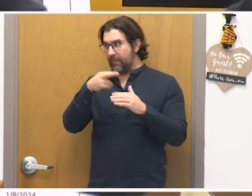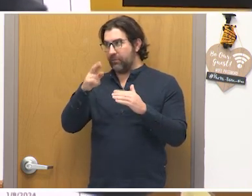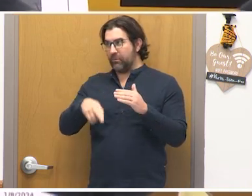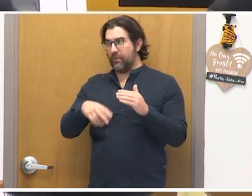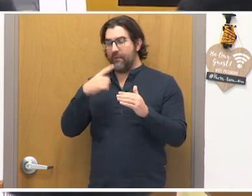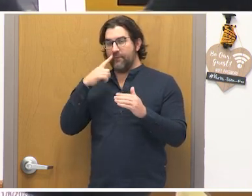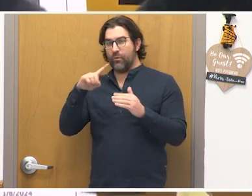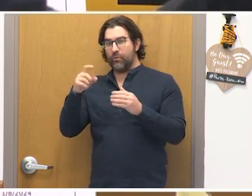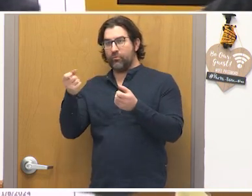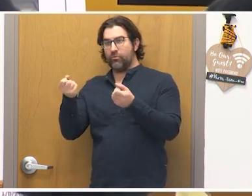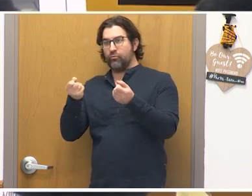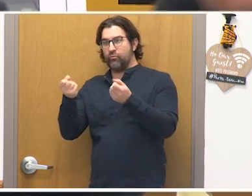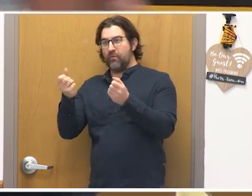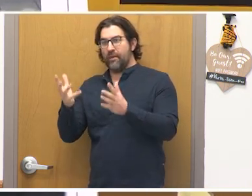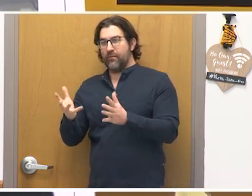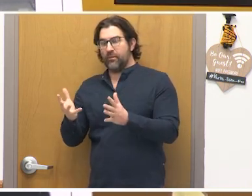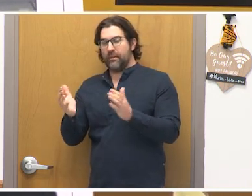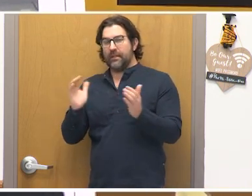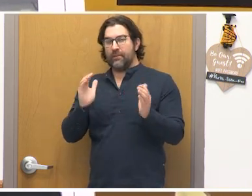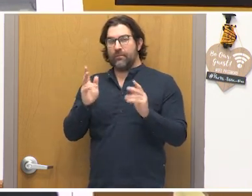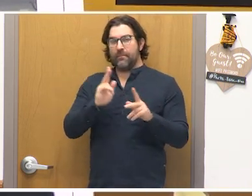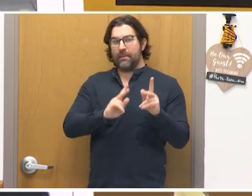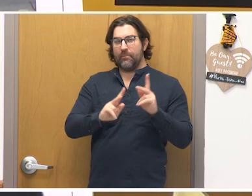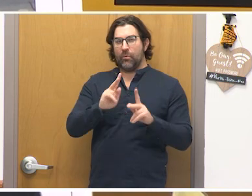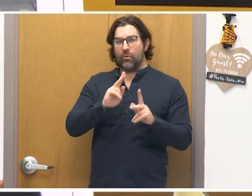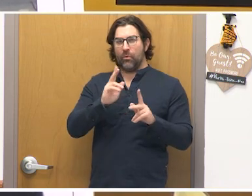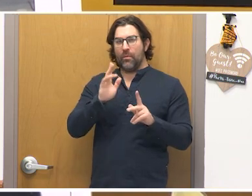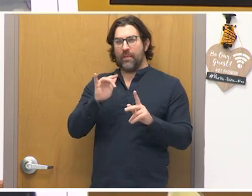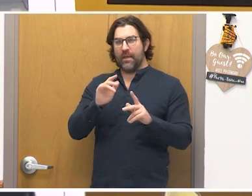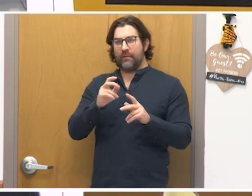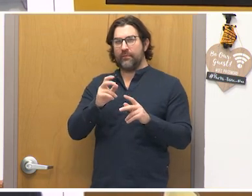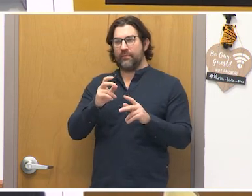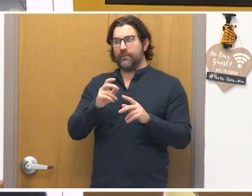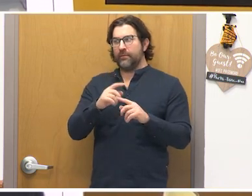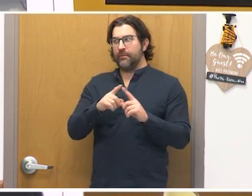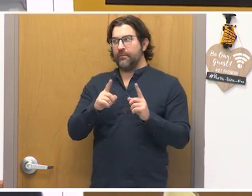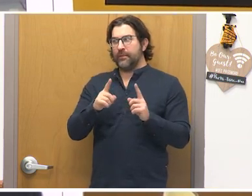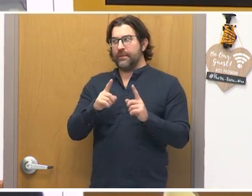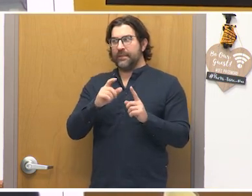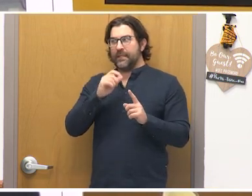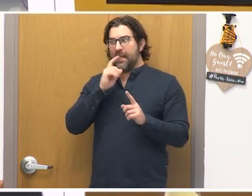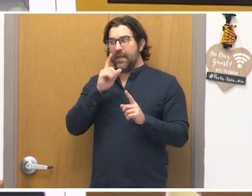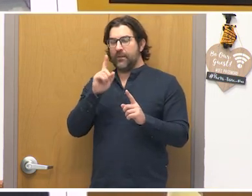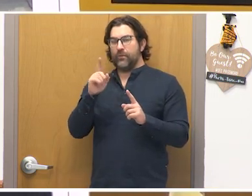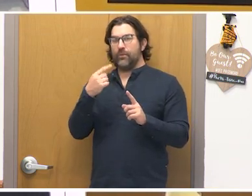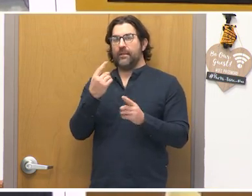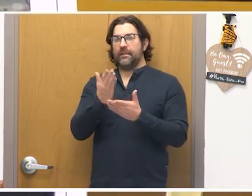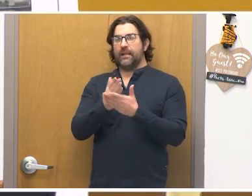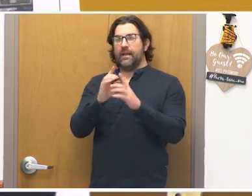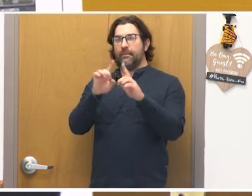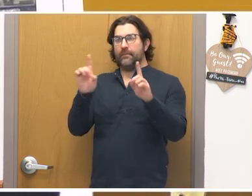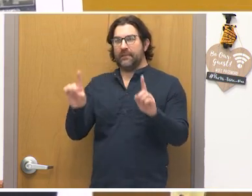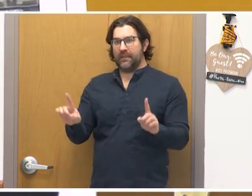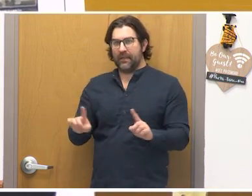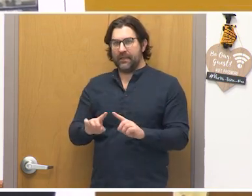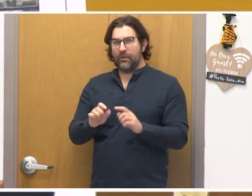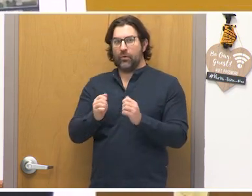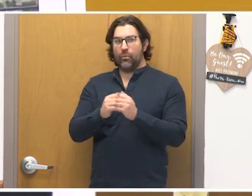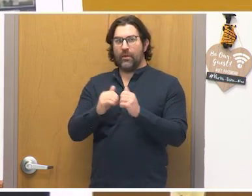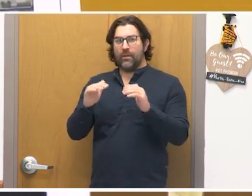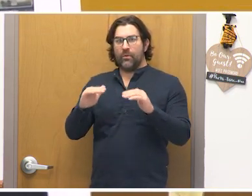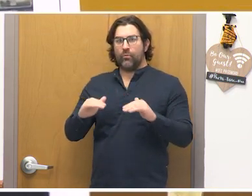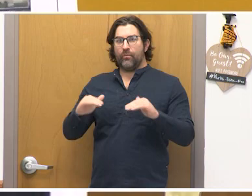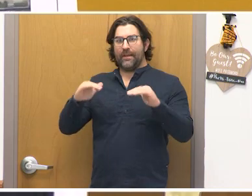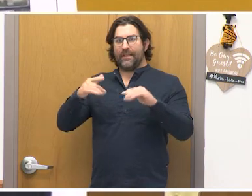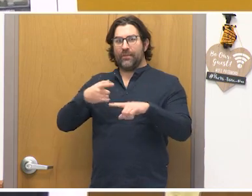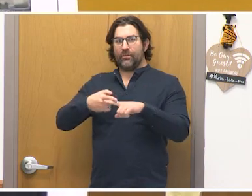results for drivers as well as pedestrians because of that hard infrastructure. It's not just a stop sign, it's a stop sign with a raised